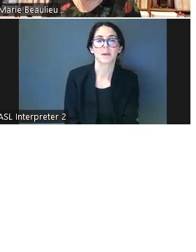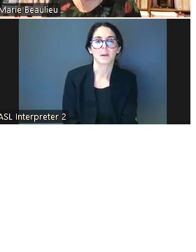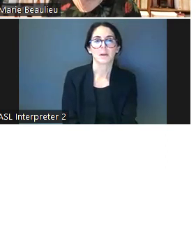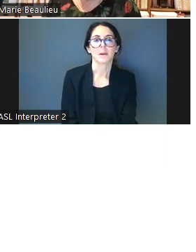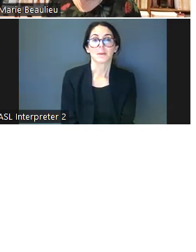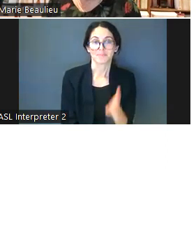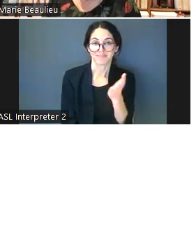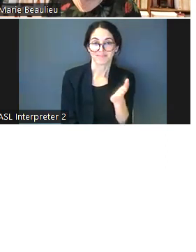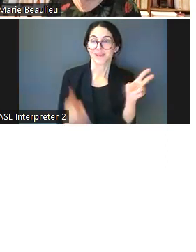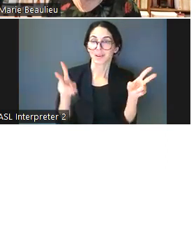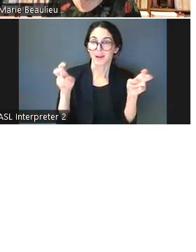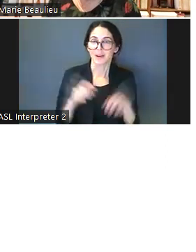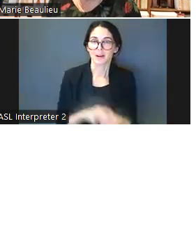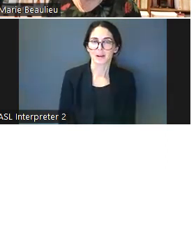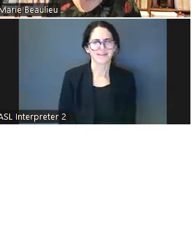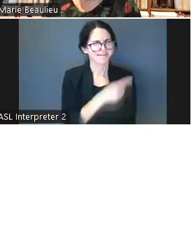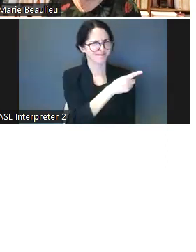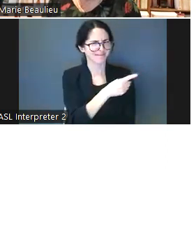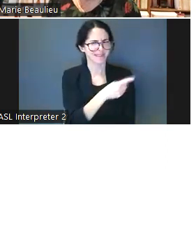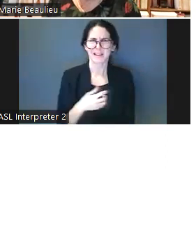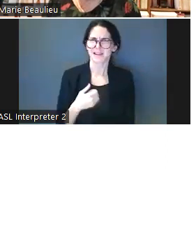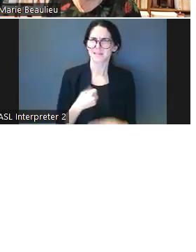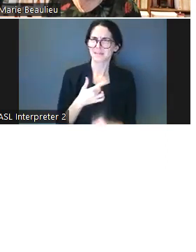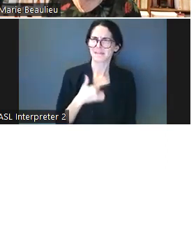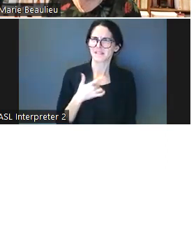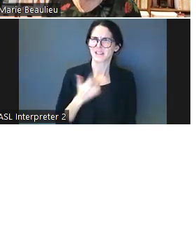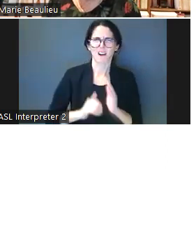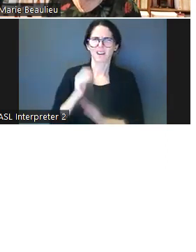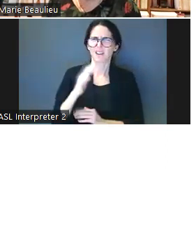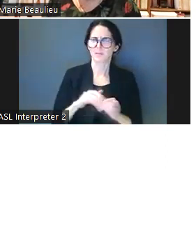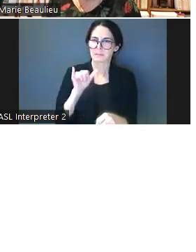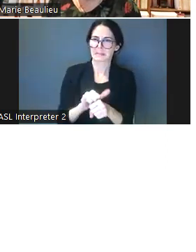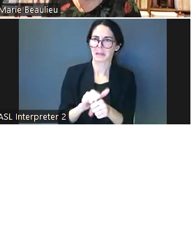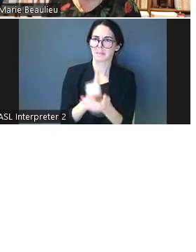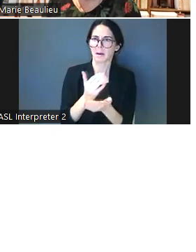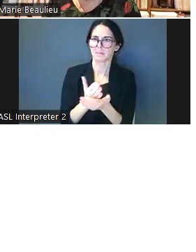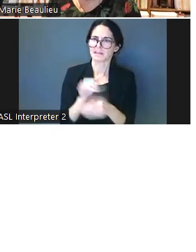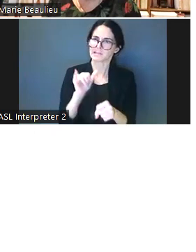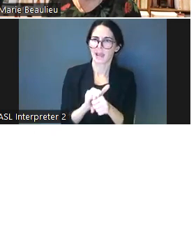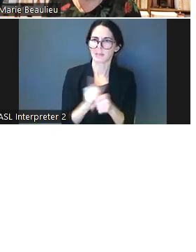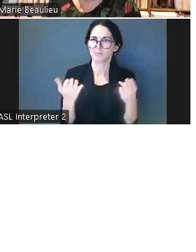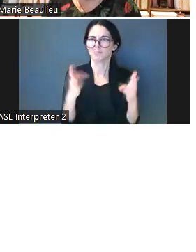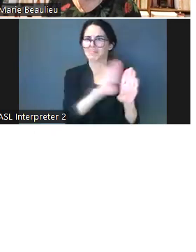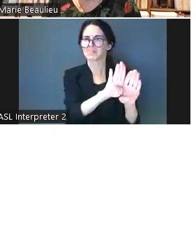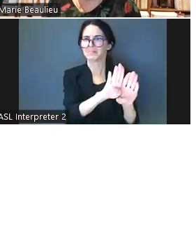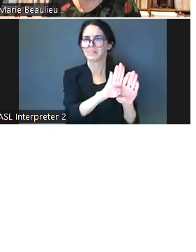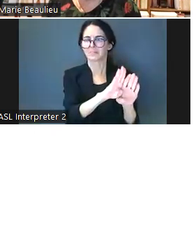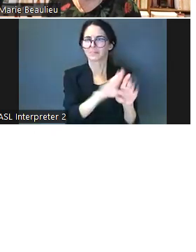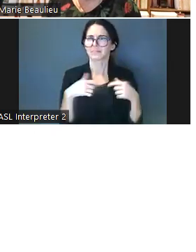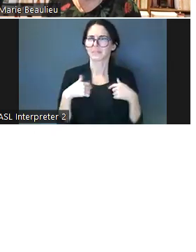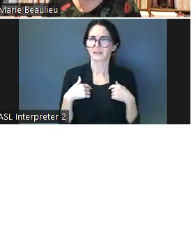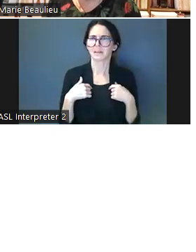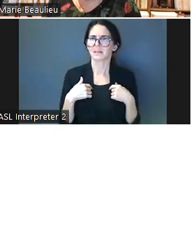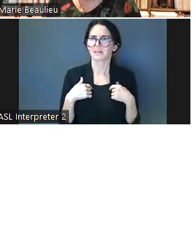says, she makes me feel very uncomfortable. I do not leave my apartment anymore. I keep my door closed and I no longer want to